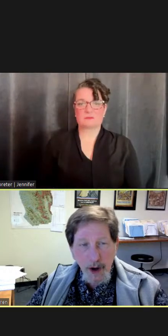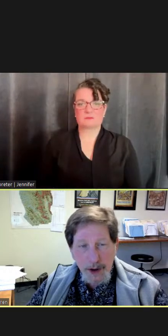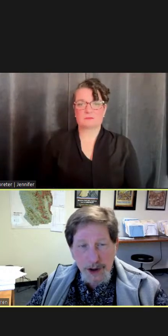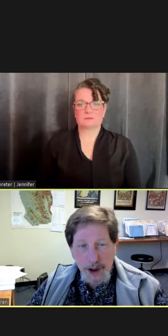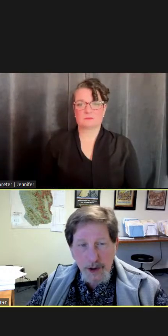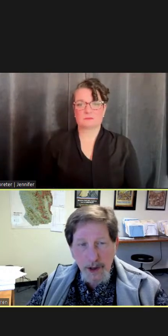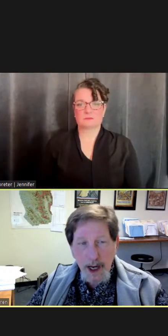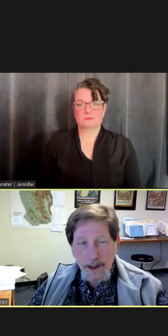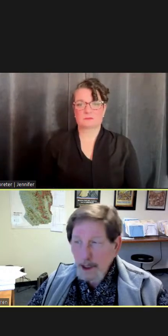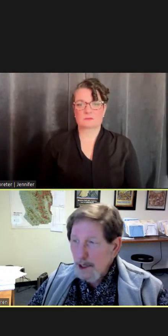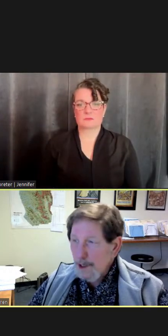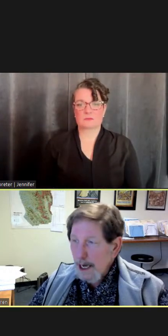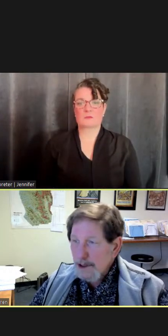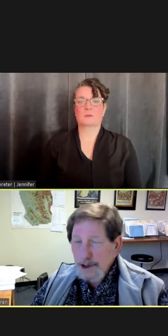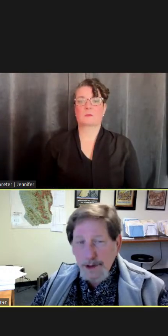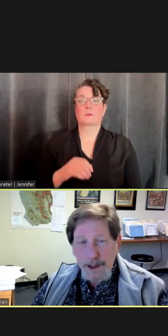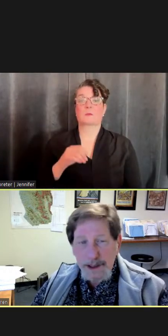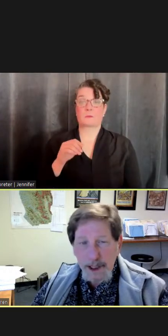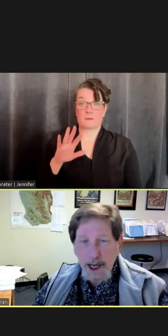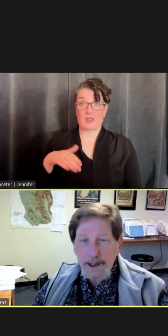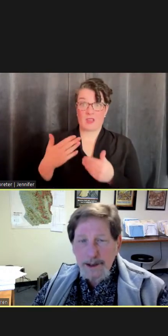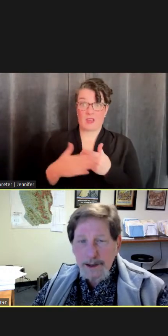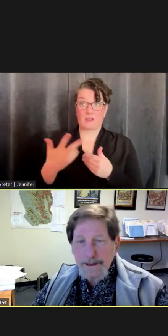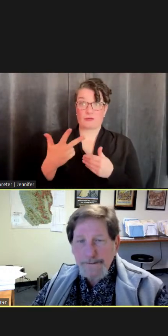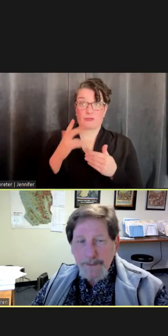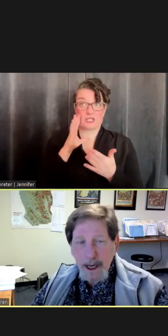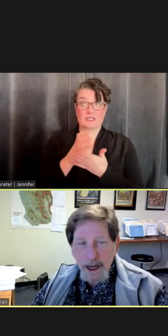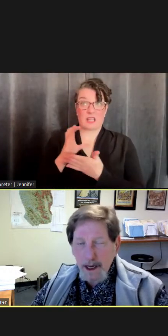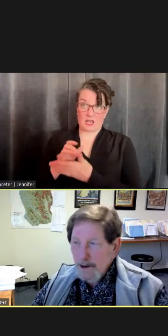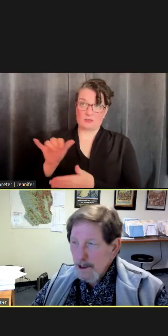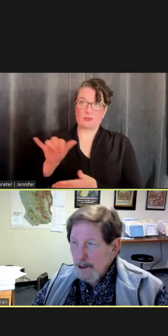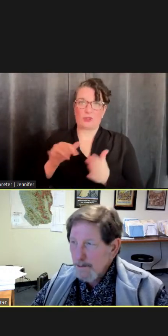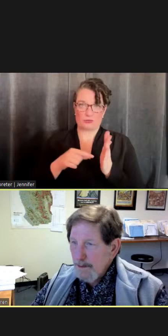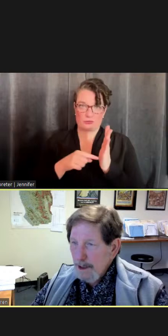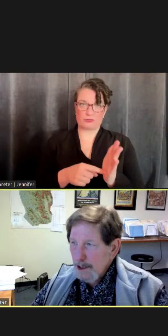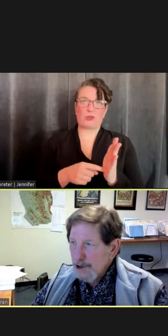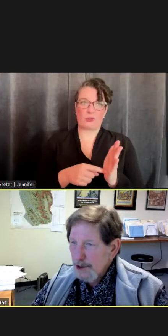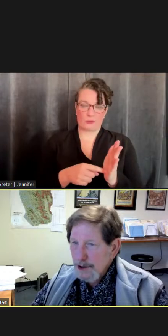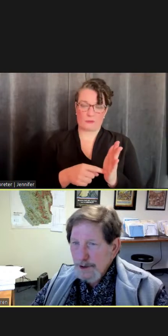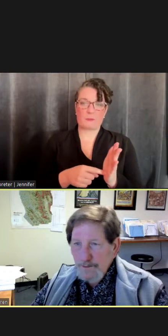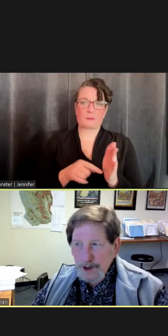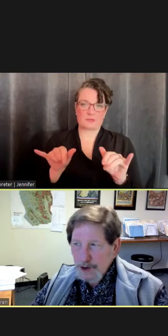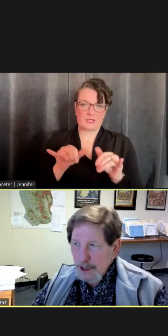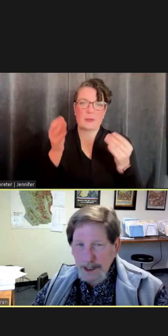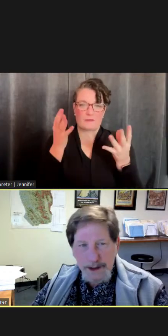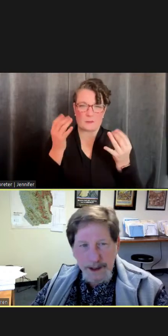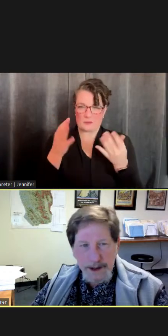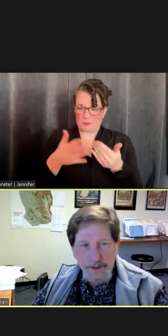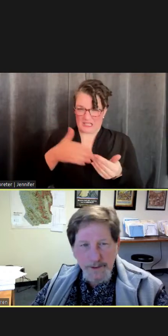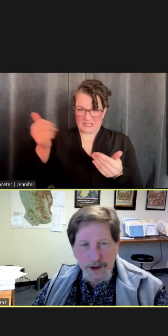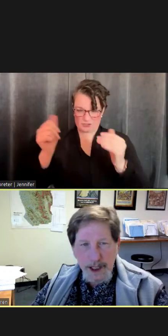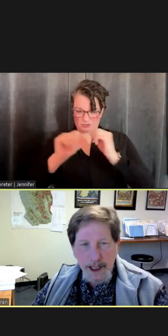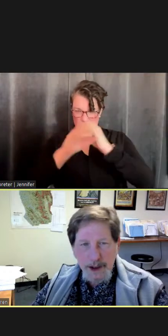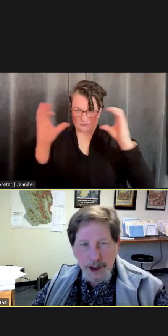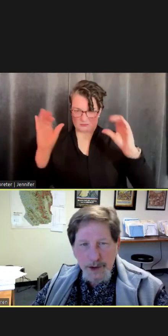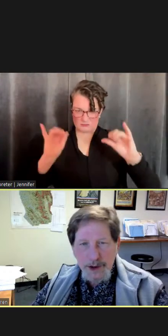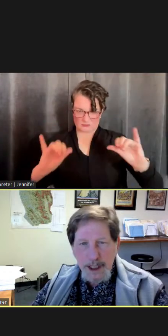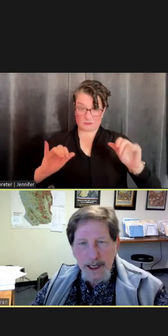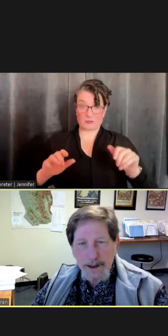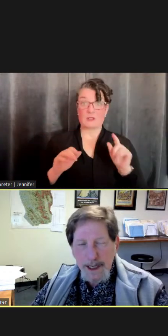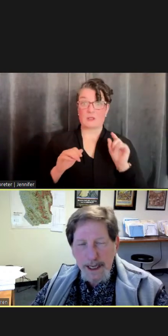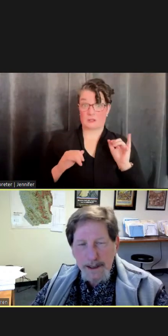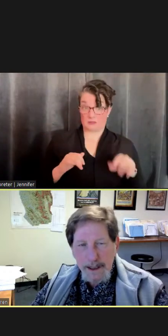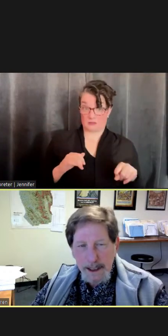shown also on the next 3 slides. It may be easier to visualize this. The first slide